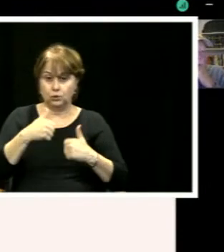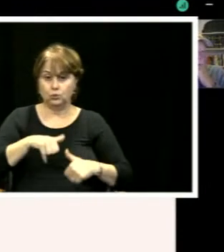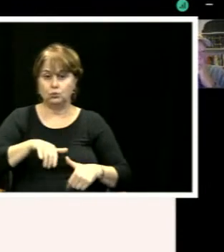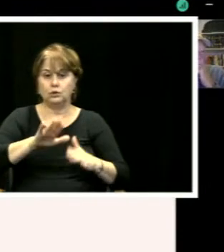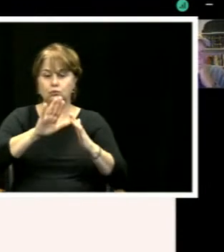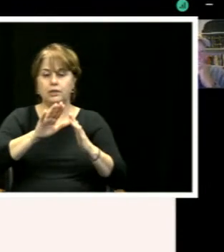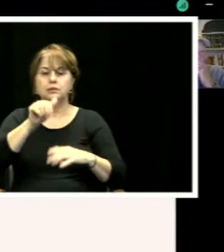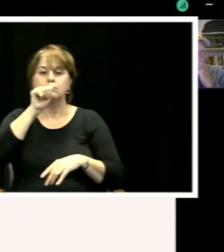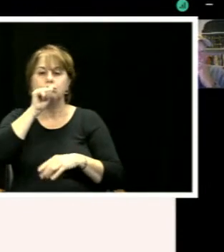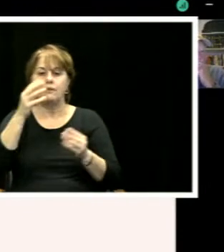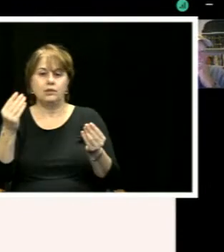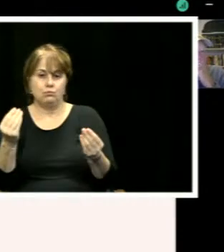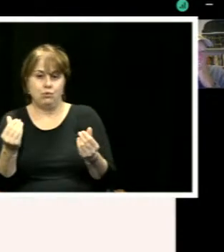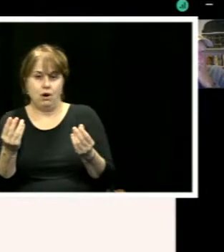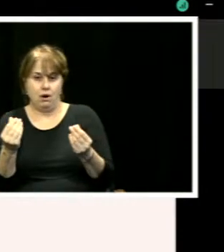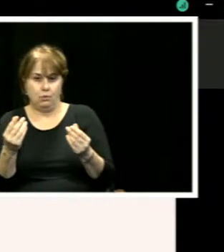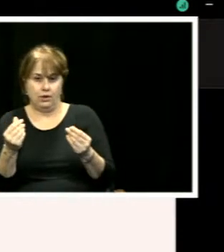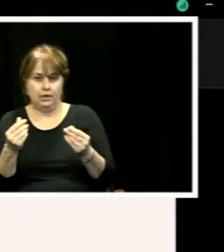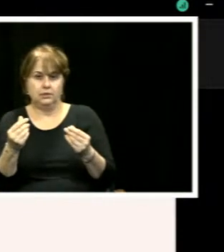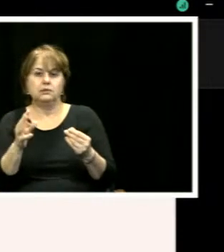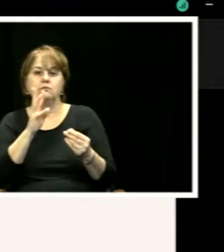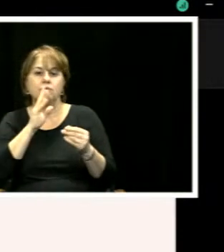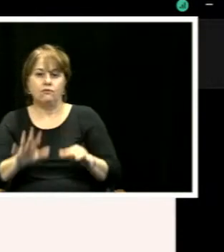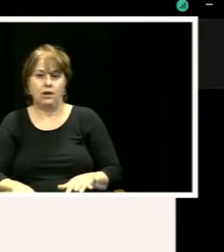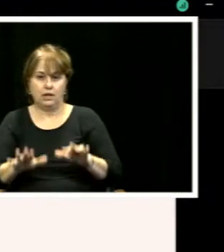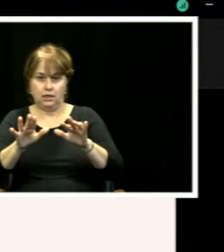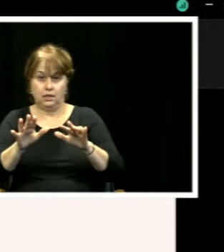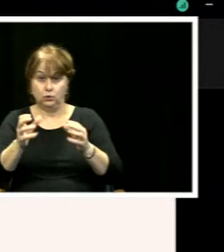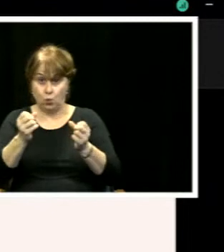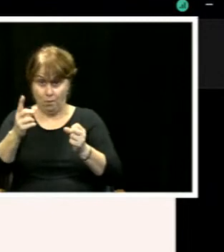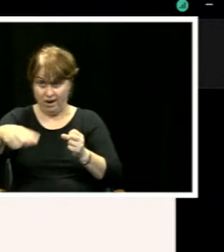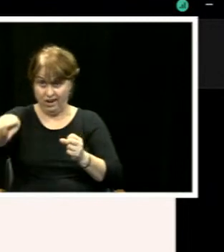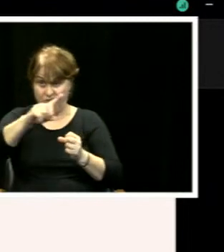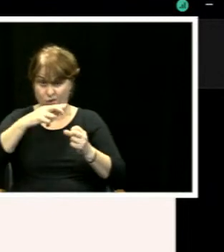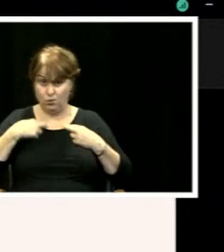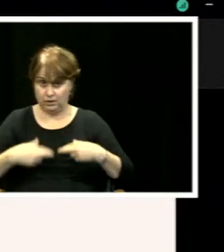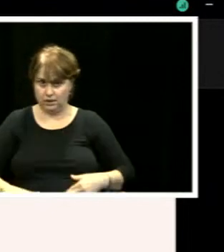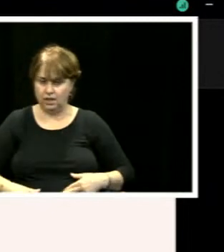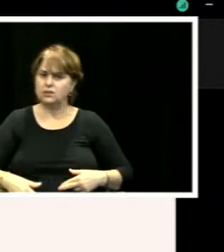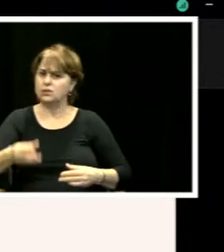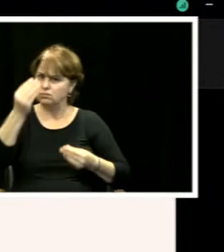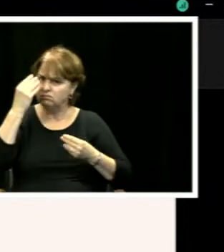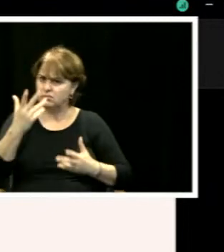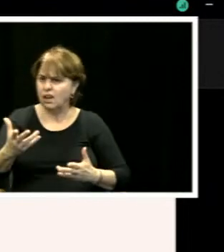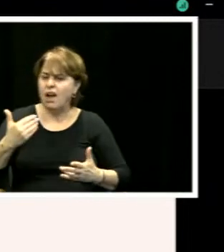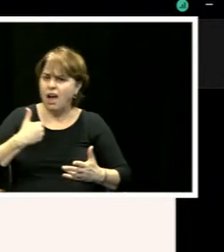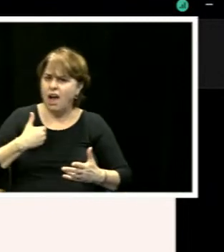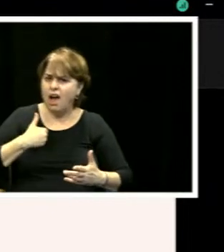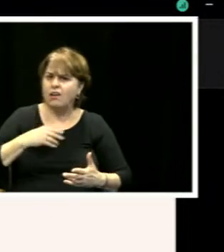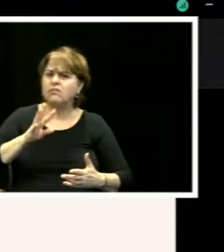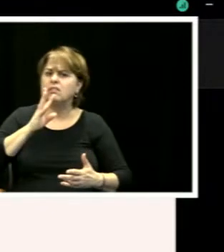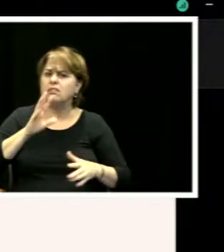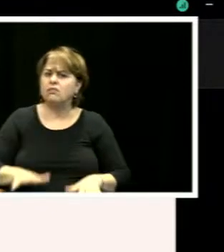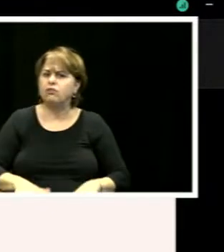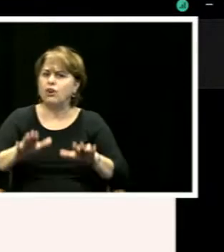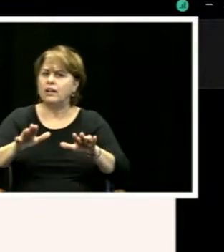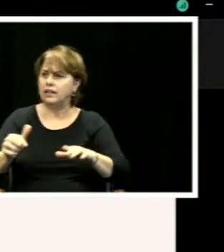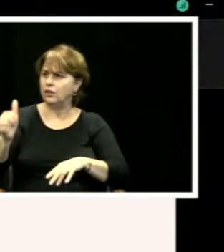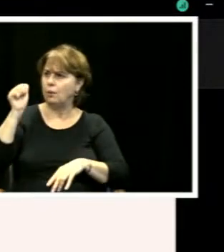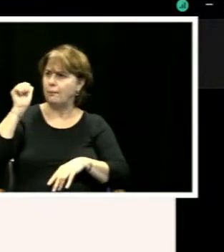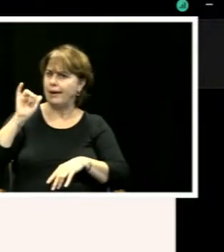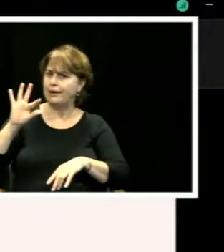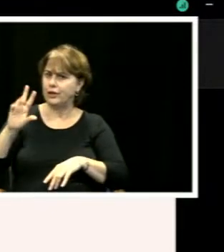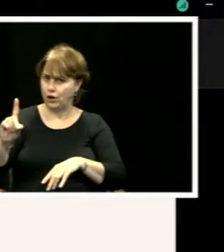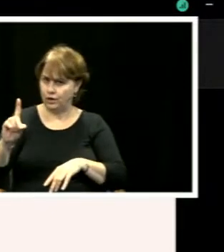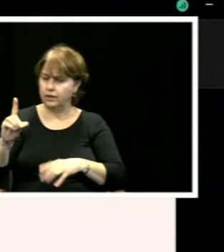private property flooding. So a lot of you have mentioned that there's flooding in your backyards, and you would like that to get addressed